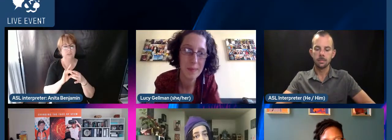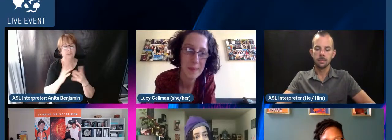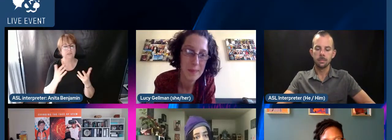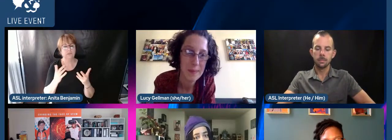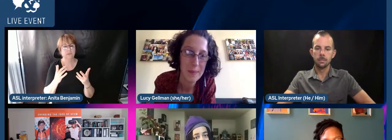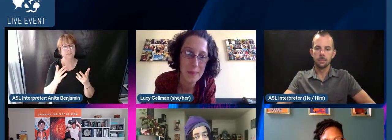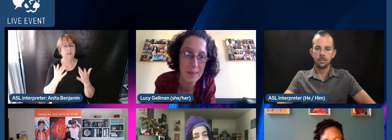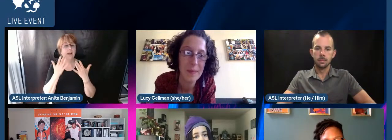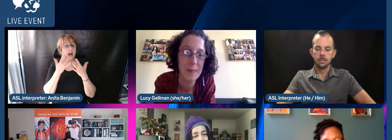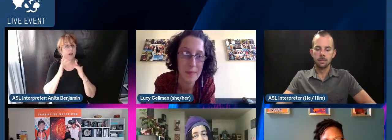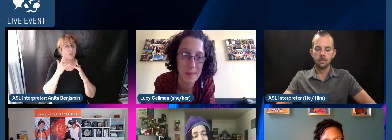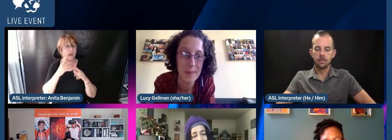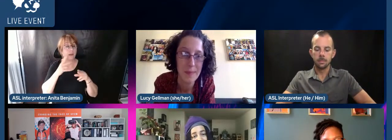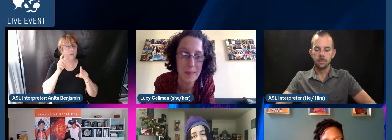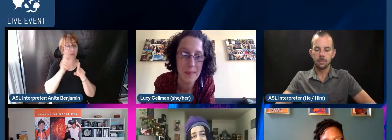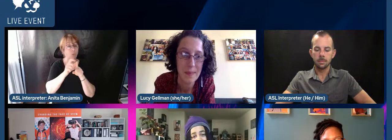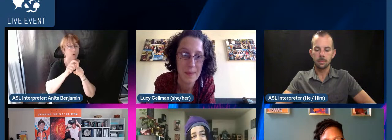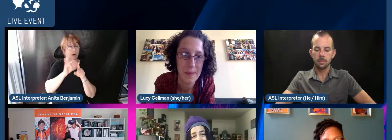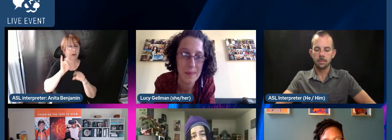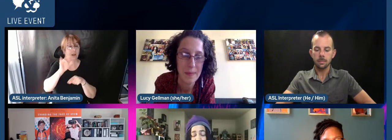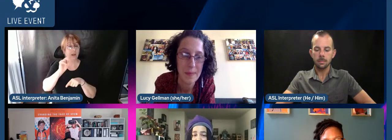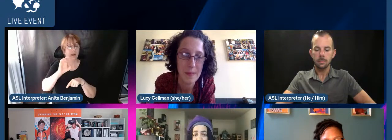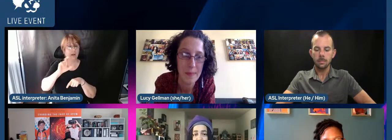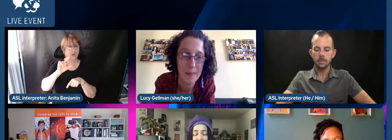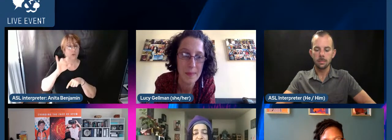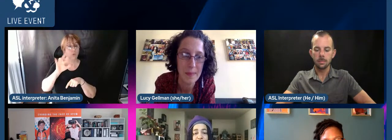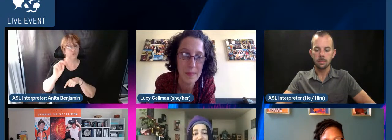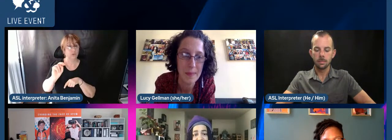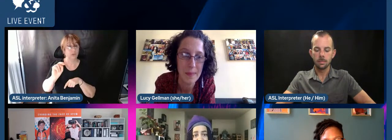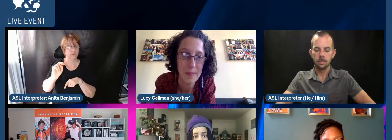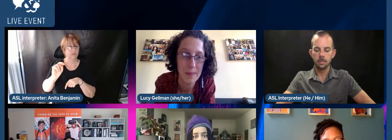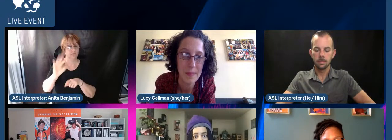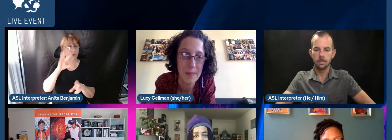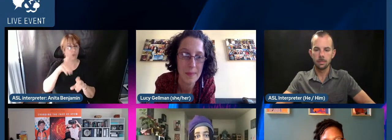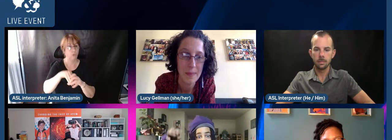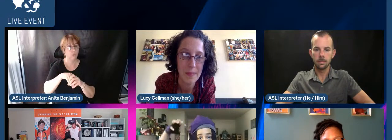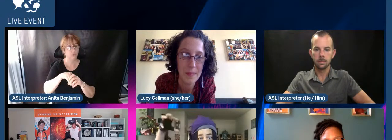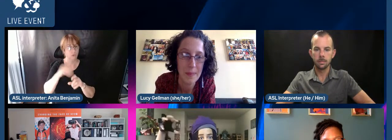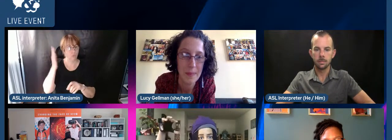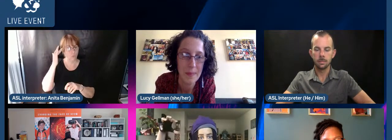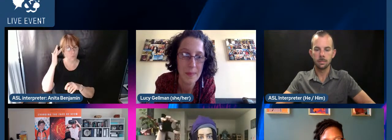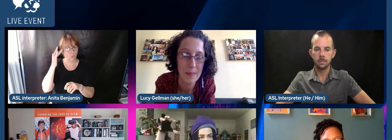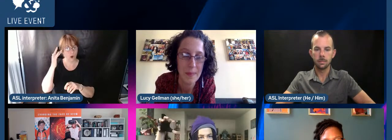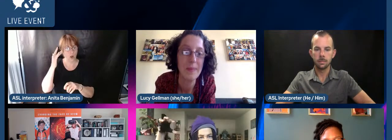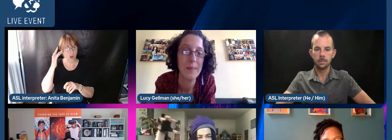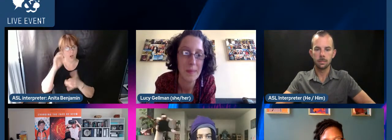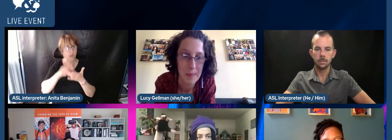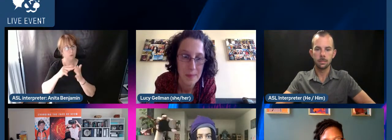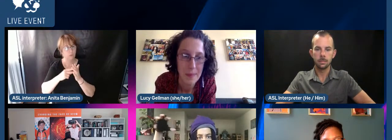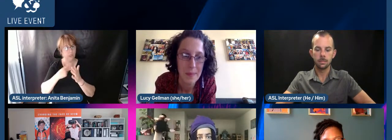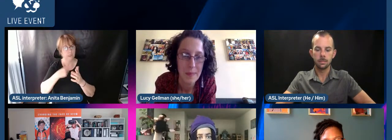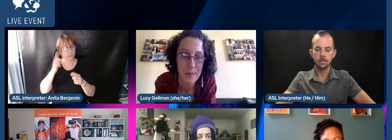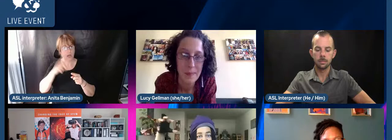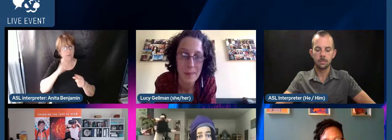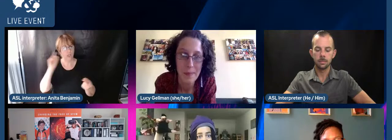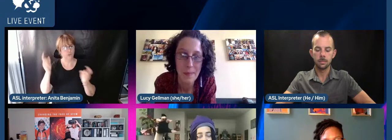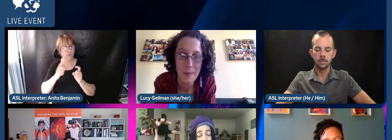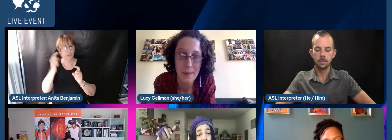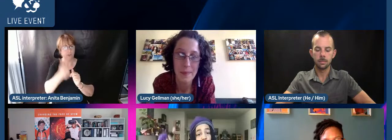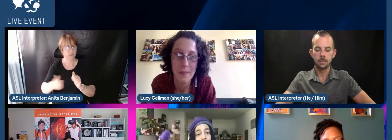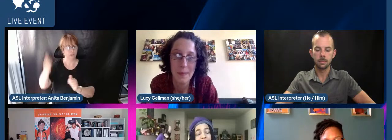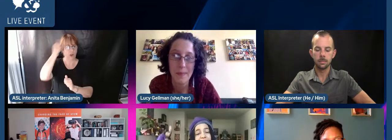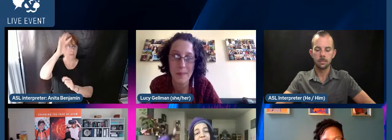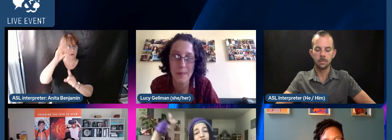word inclusion, because it makes me think that, oh, I don't get to change what dominant culture